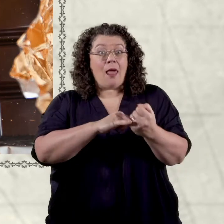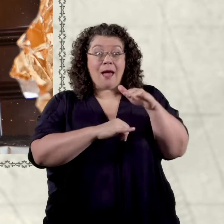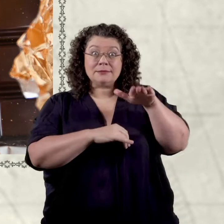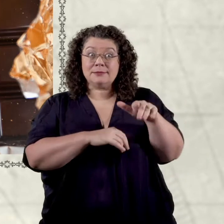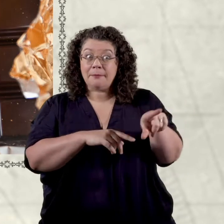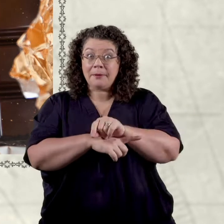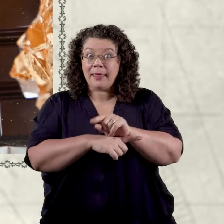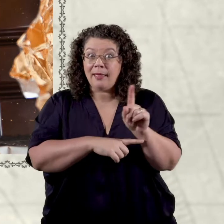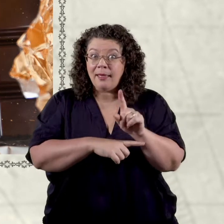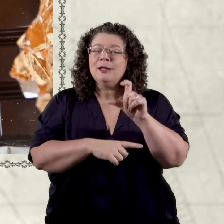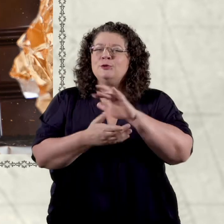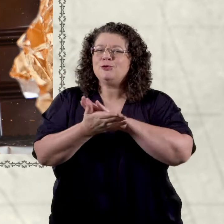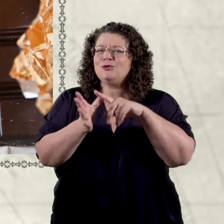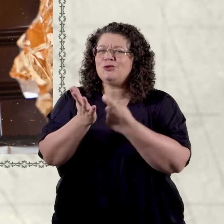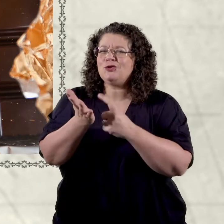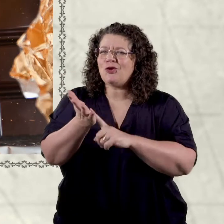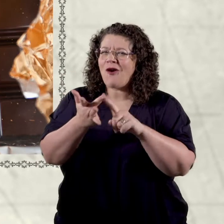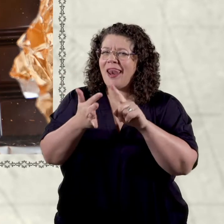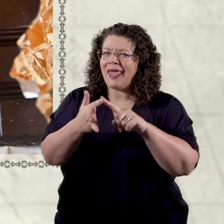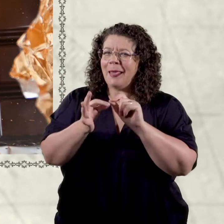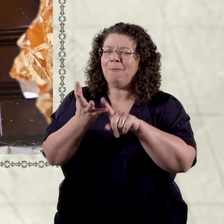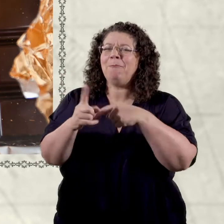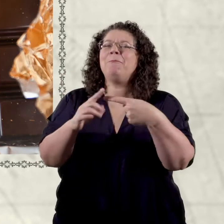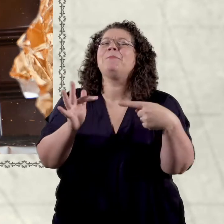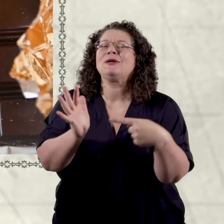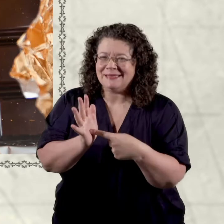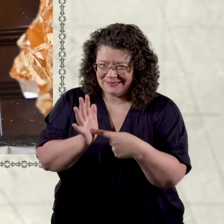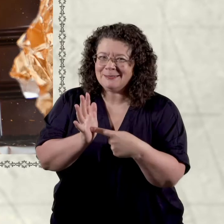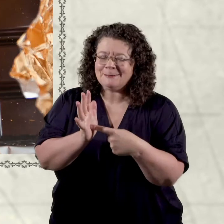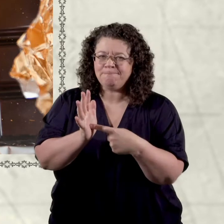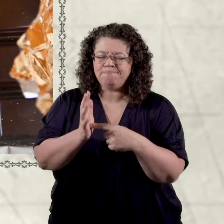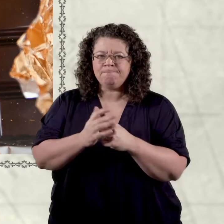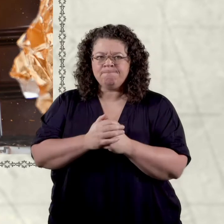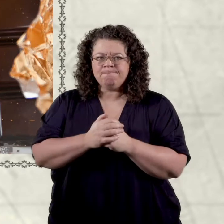then there was Charlie Bucket.